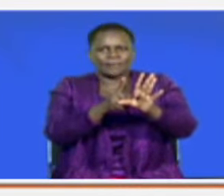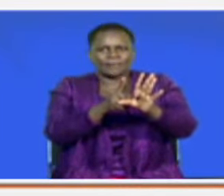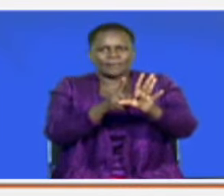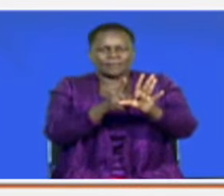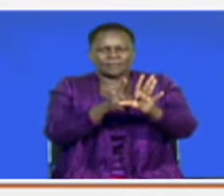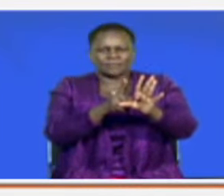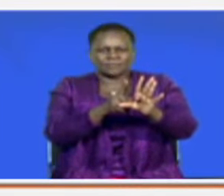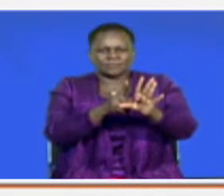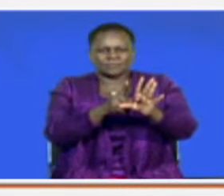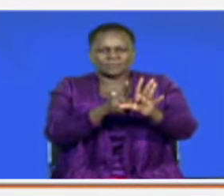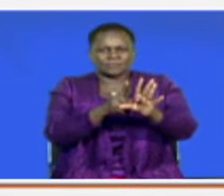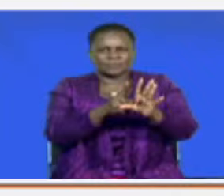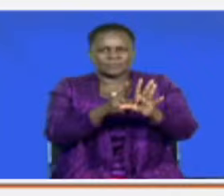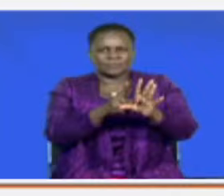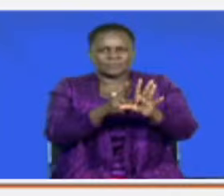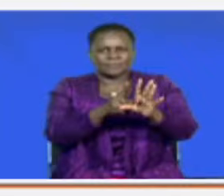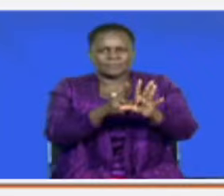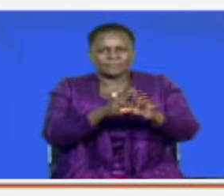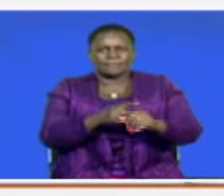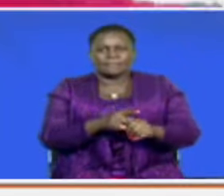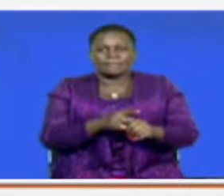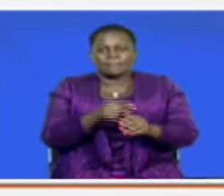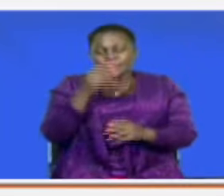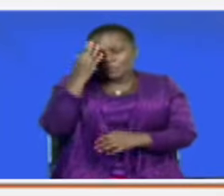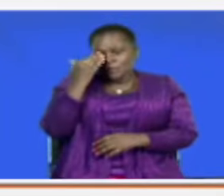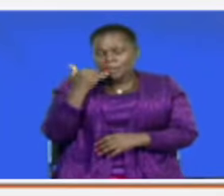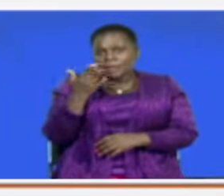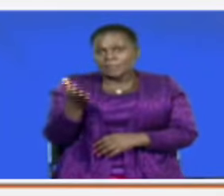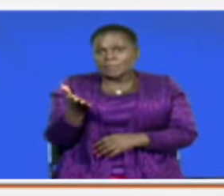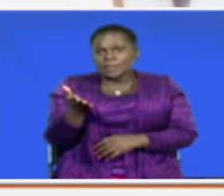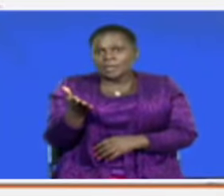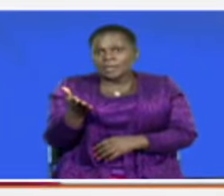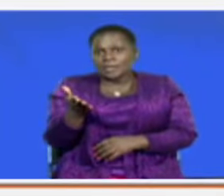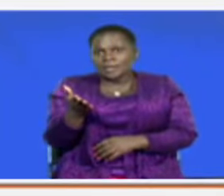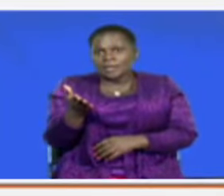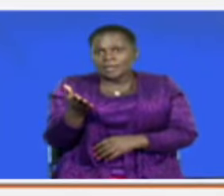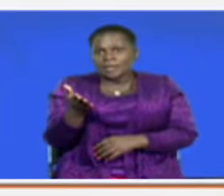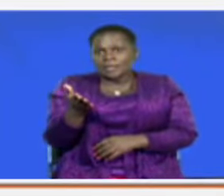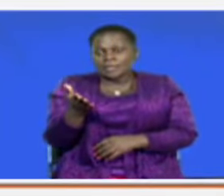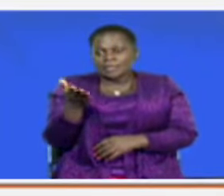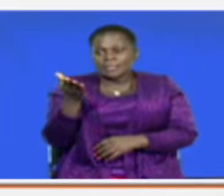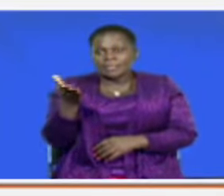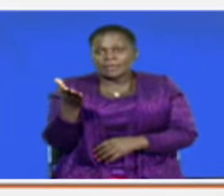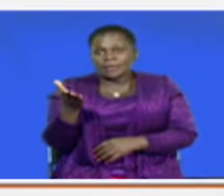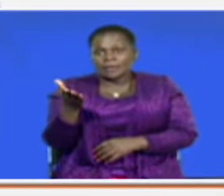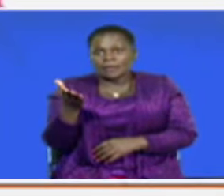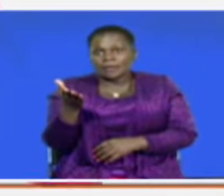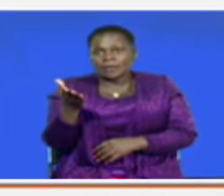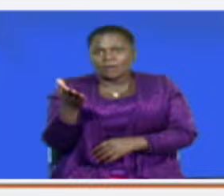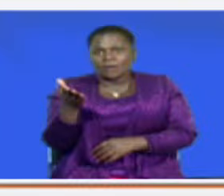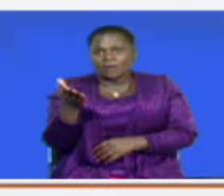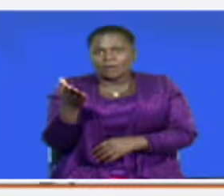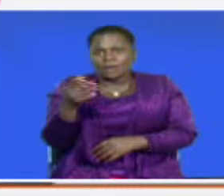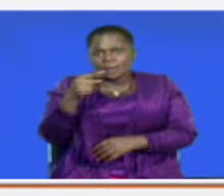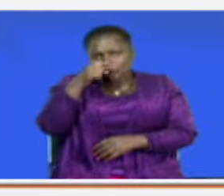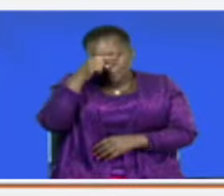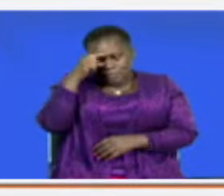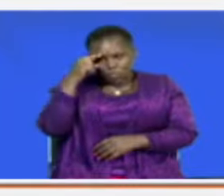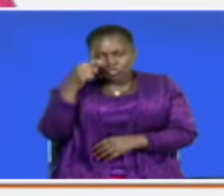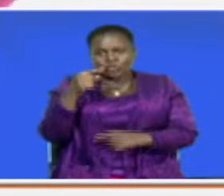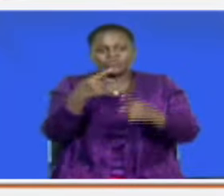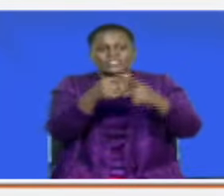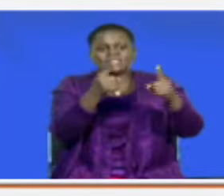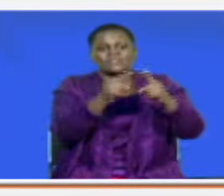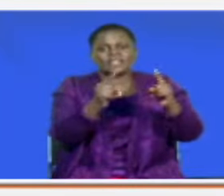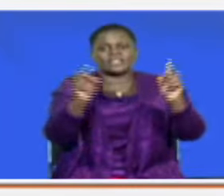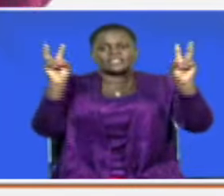and AIU. The reason why Kenya is in category A is because of just such issues,